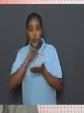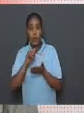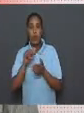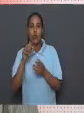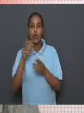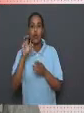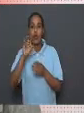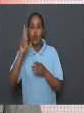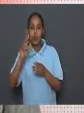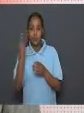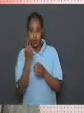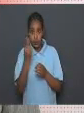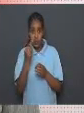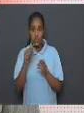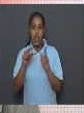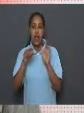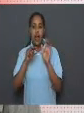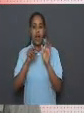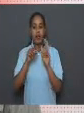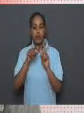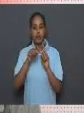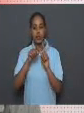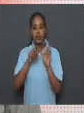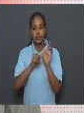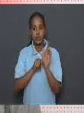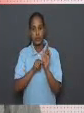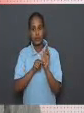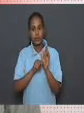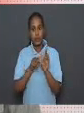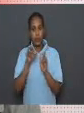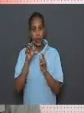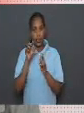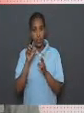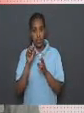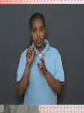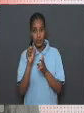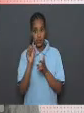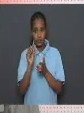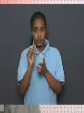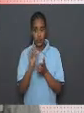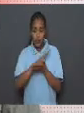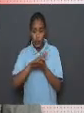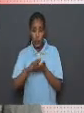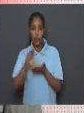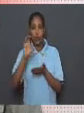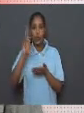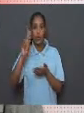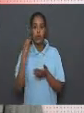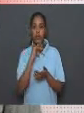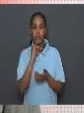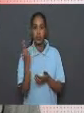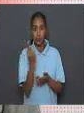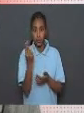used as the anode. A thin sheet of the pure copper is used